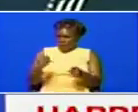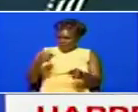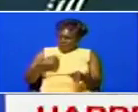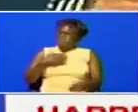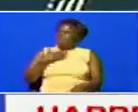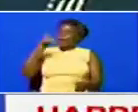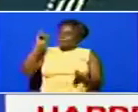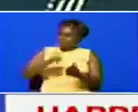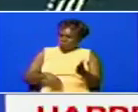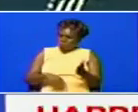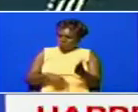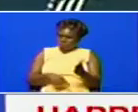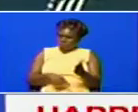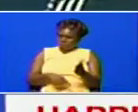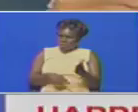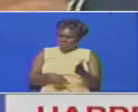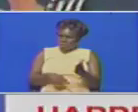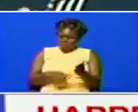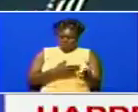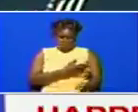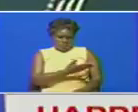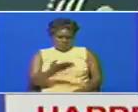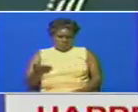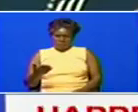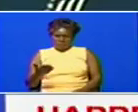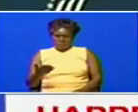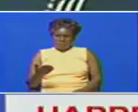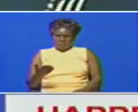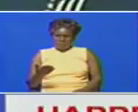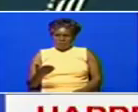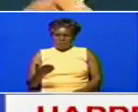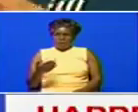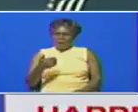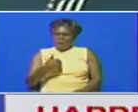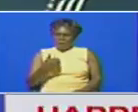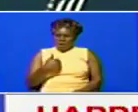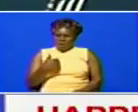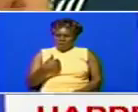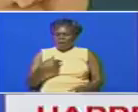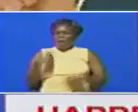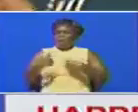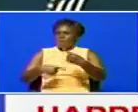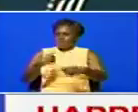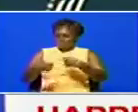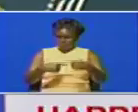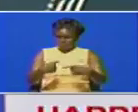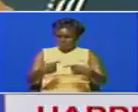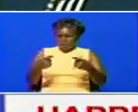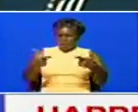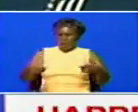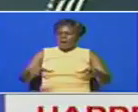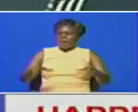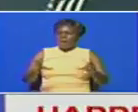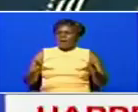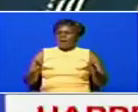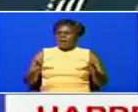for is that, and what I think we are all vouching for, is that there is in place a process which will allow that